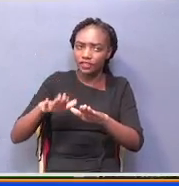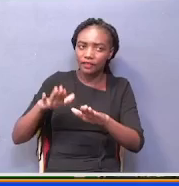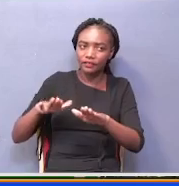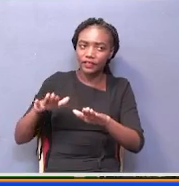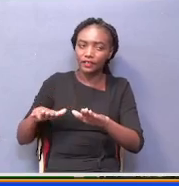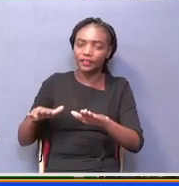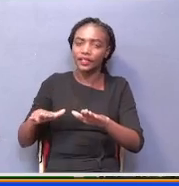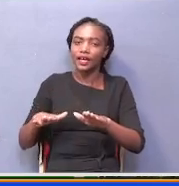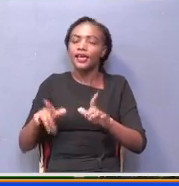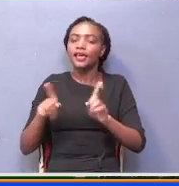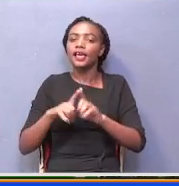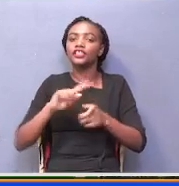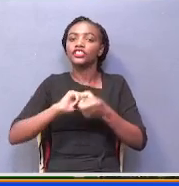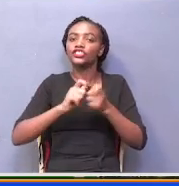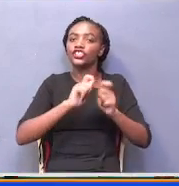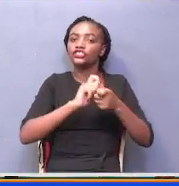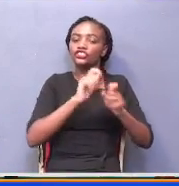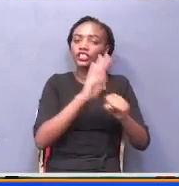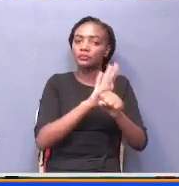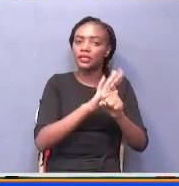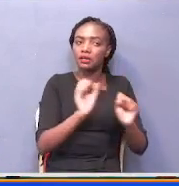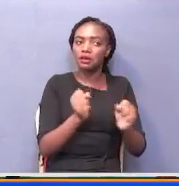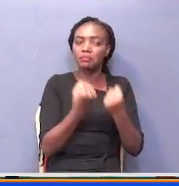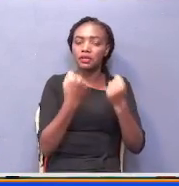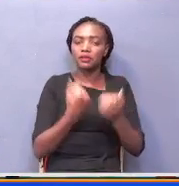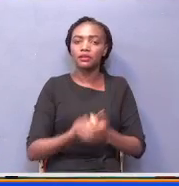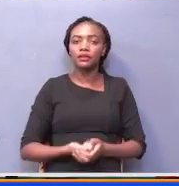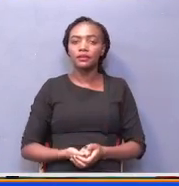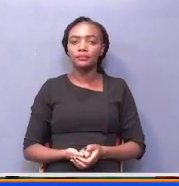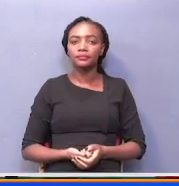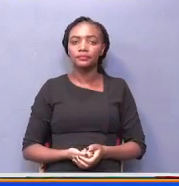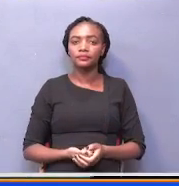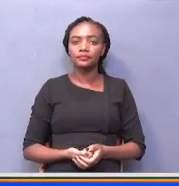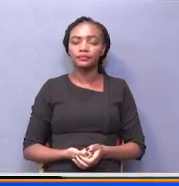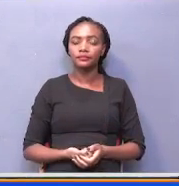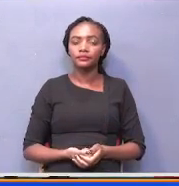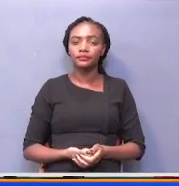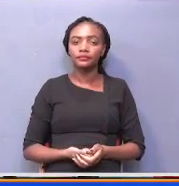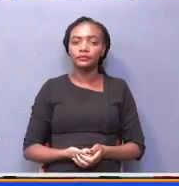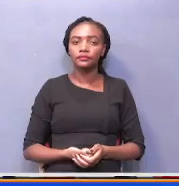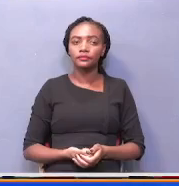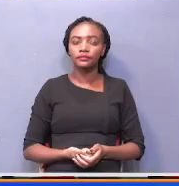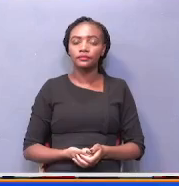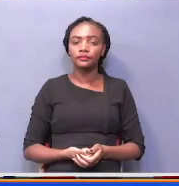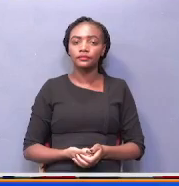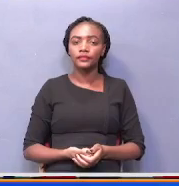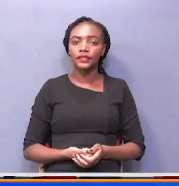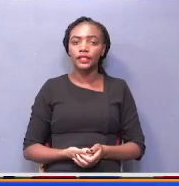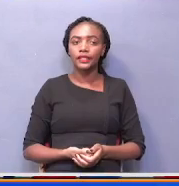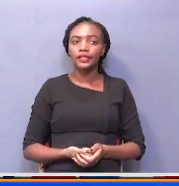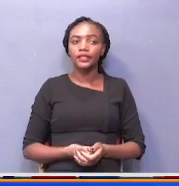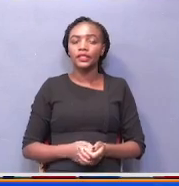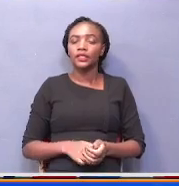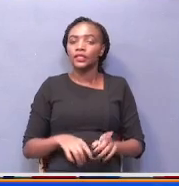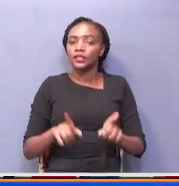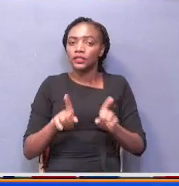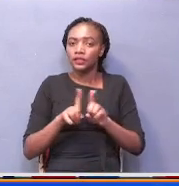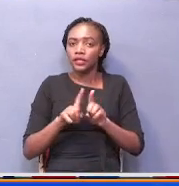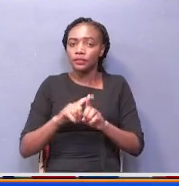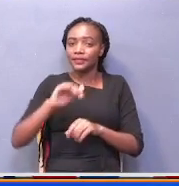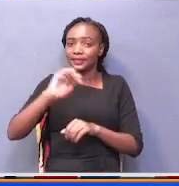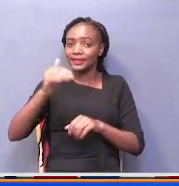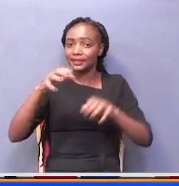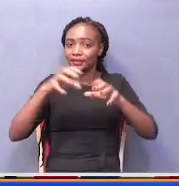runs, with its opening in the offing. Unlike the Green Park terminus, City